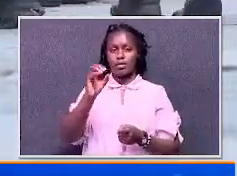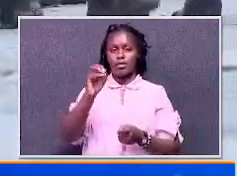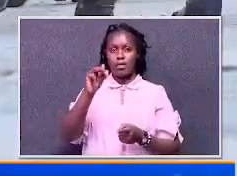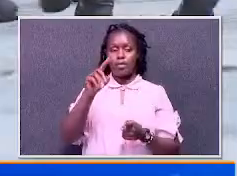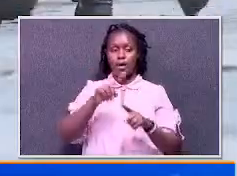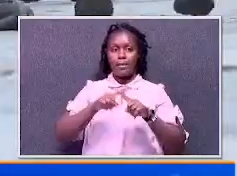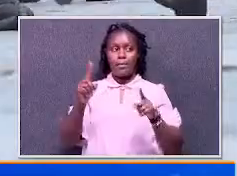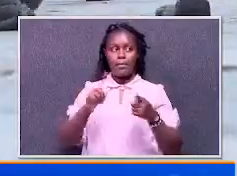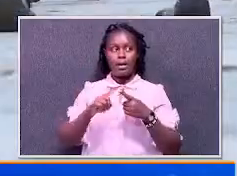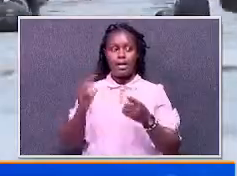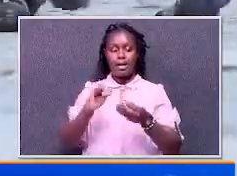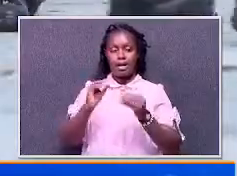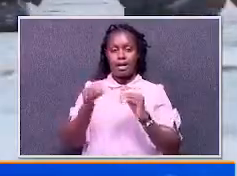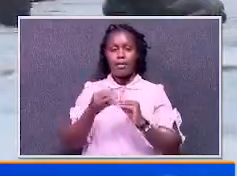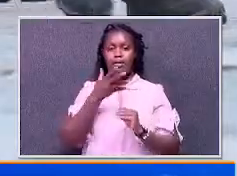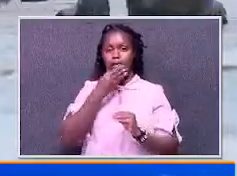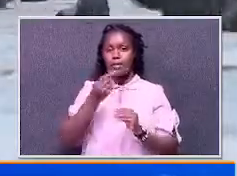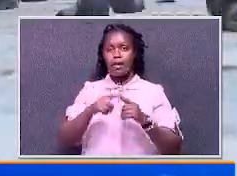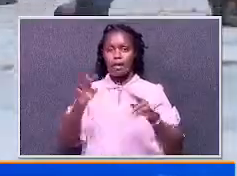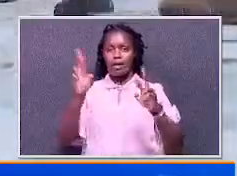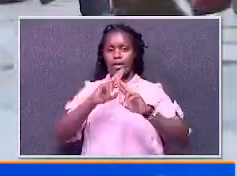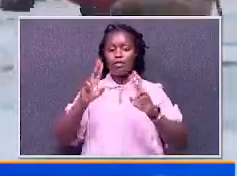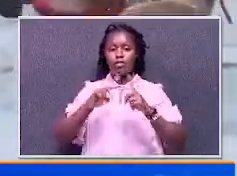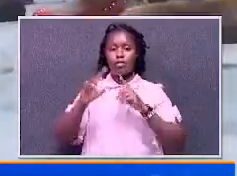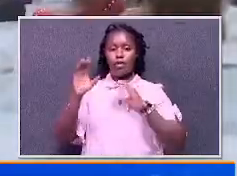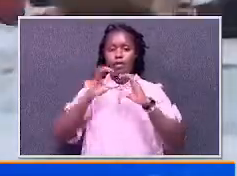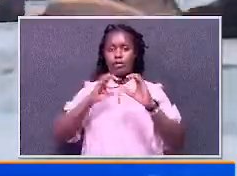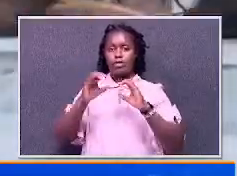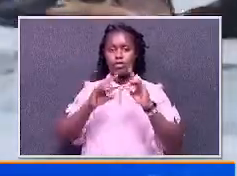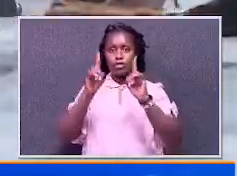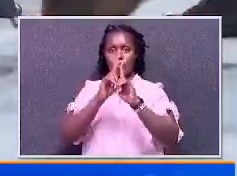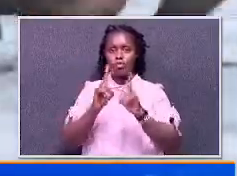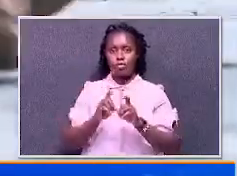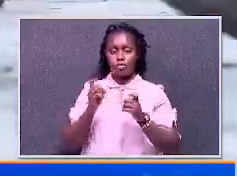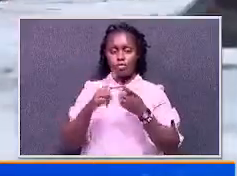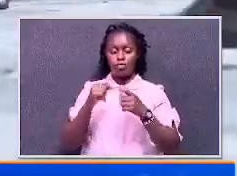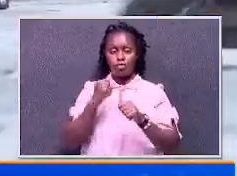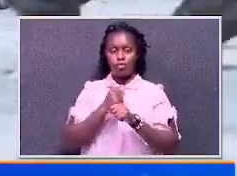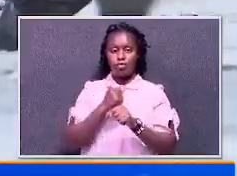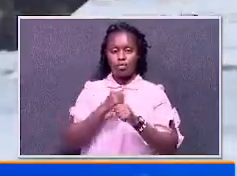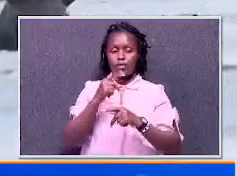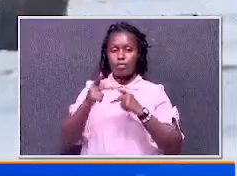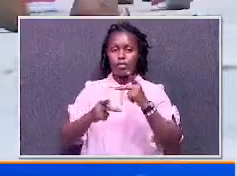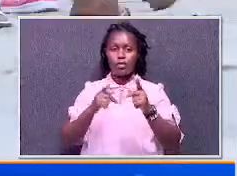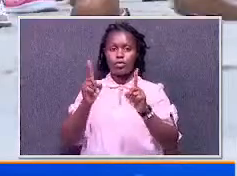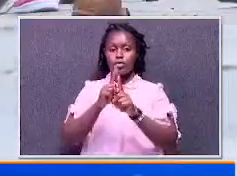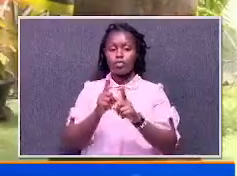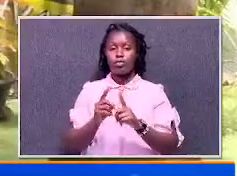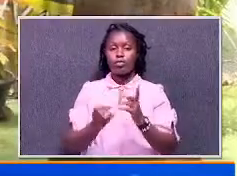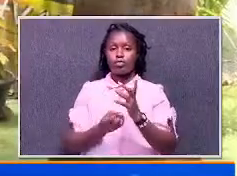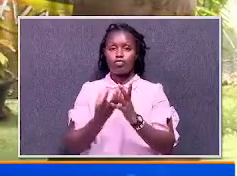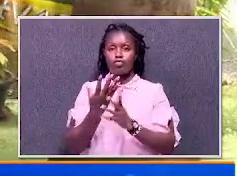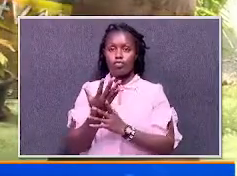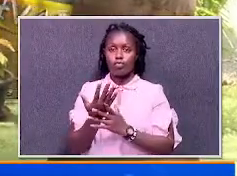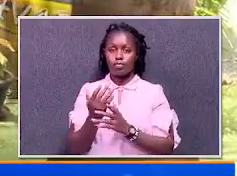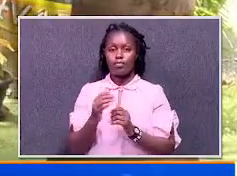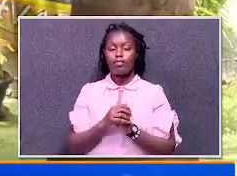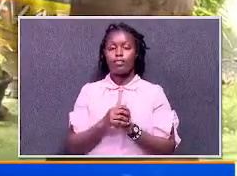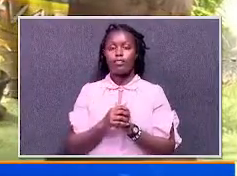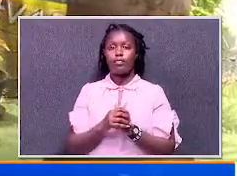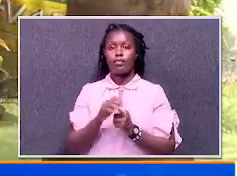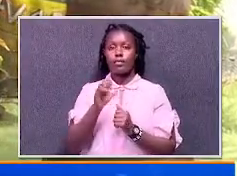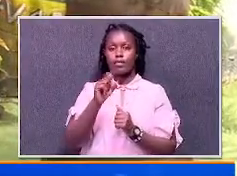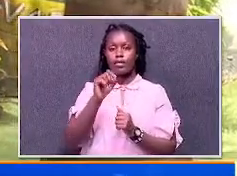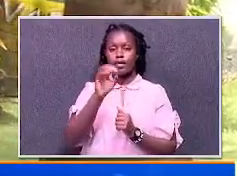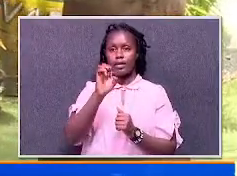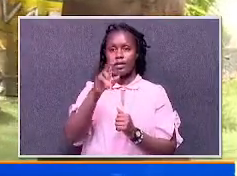the number of men willing to engage in the conversation, if not undertake the procedure, has been growing steadily. Stephen